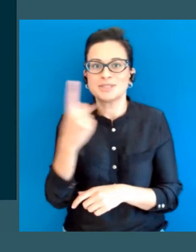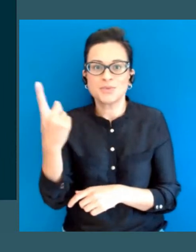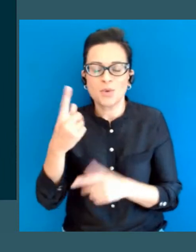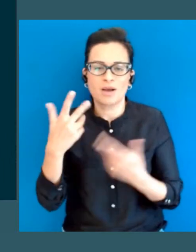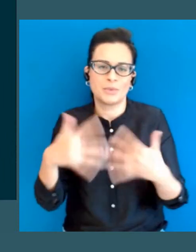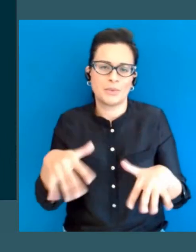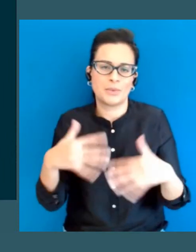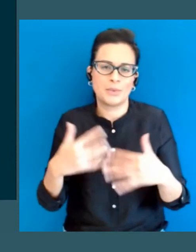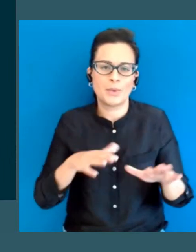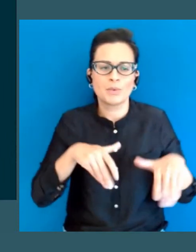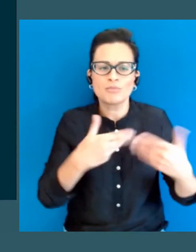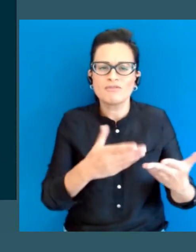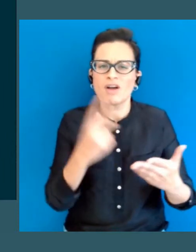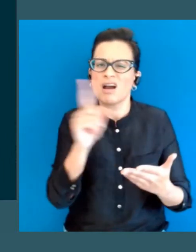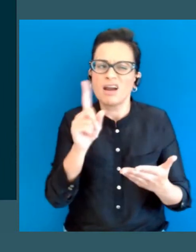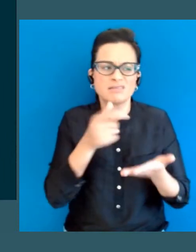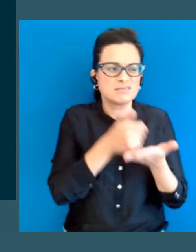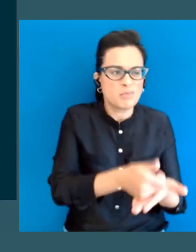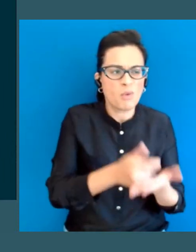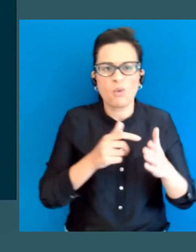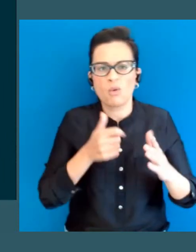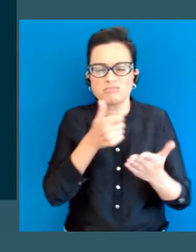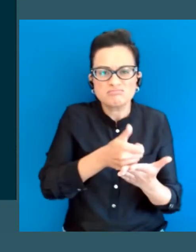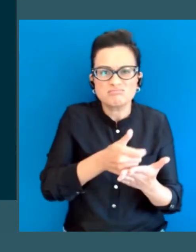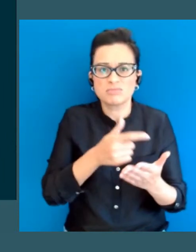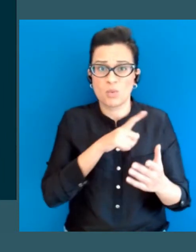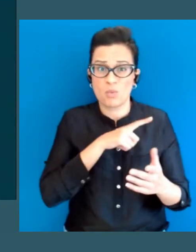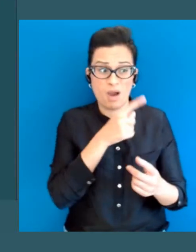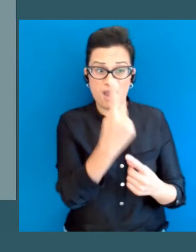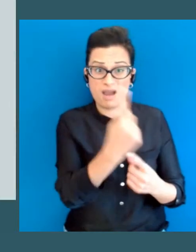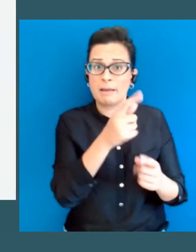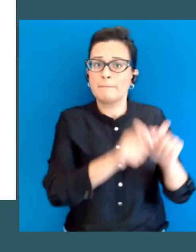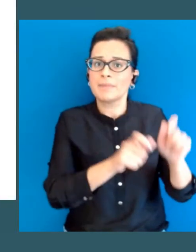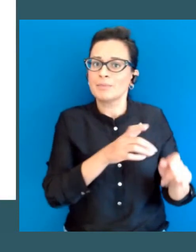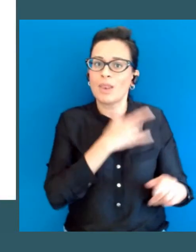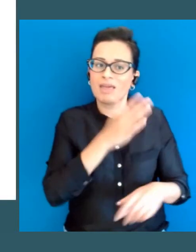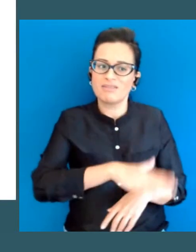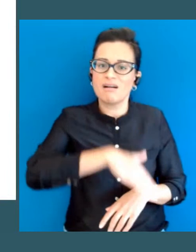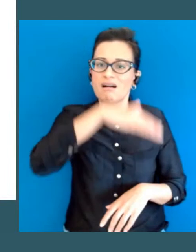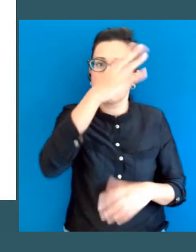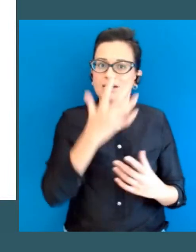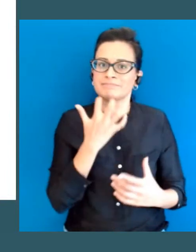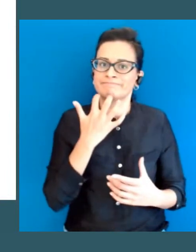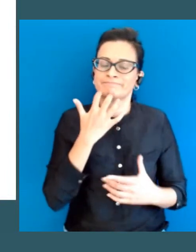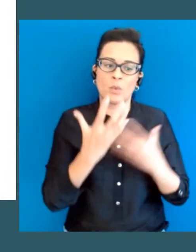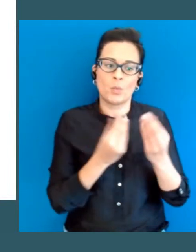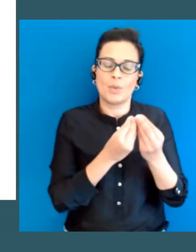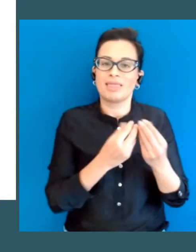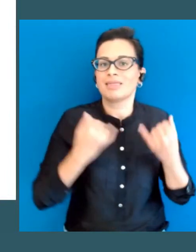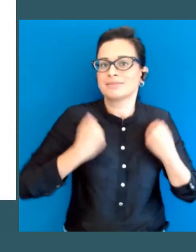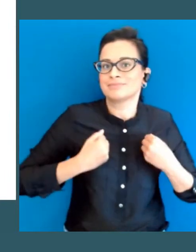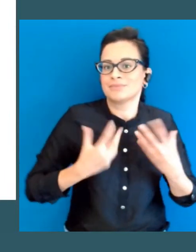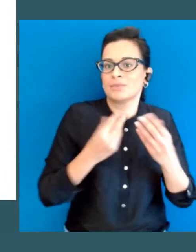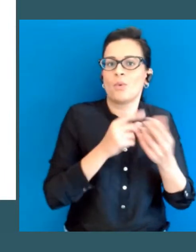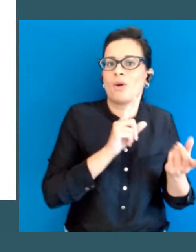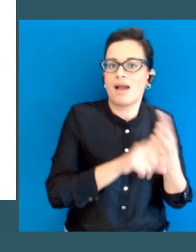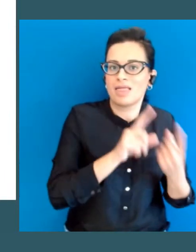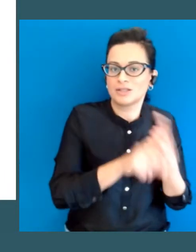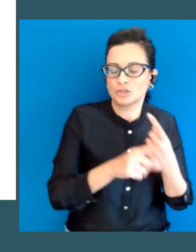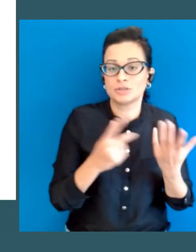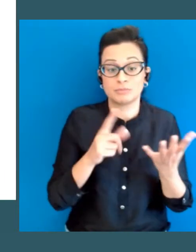and advice for people living with allergic disease throughout that time. We are the leading